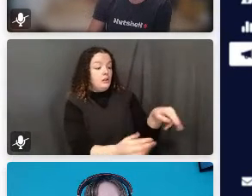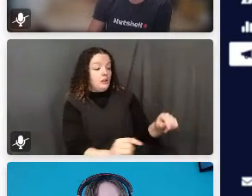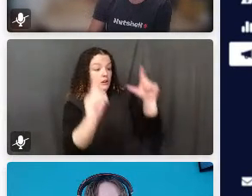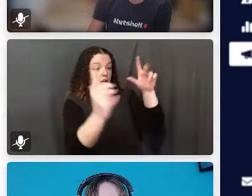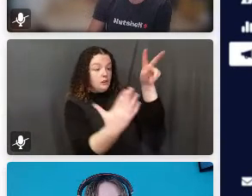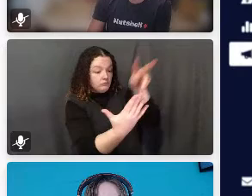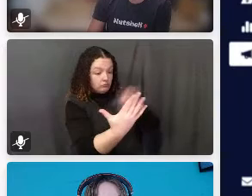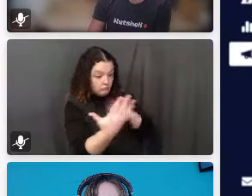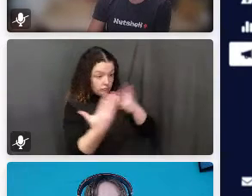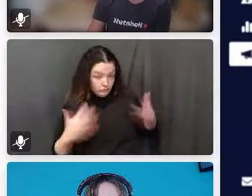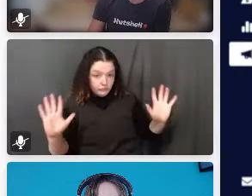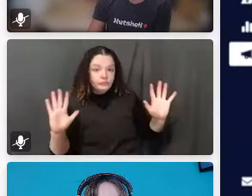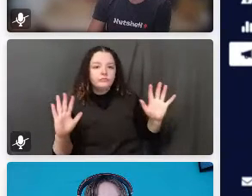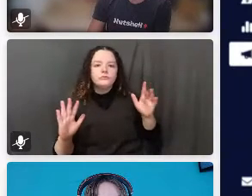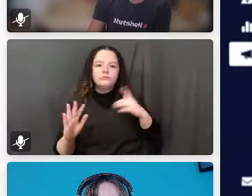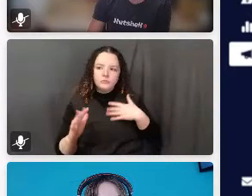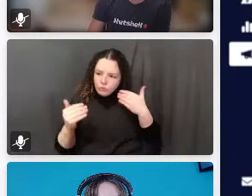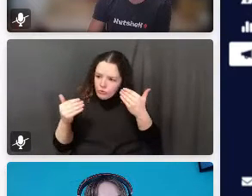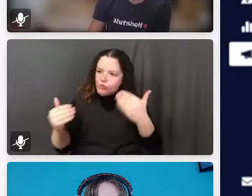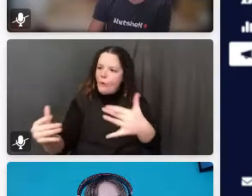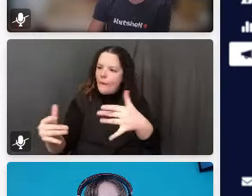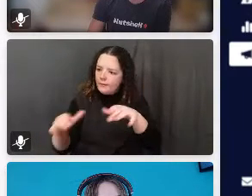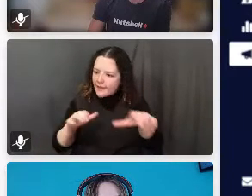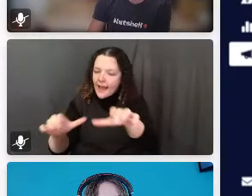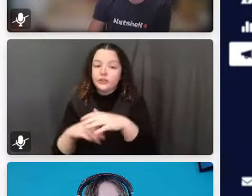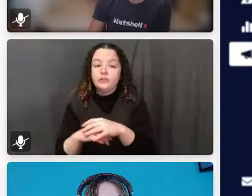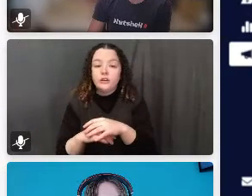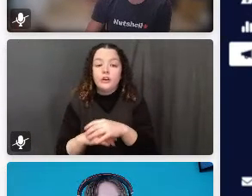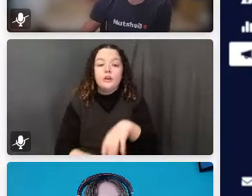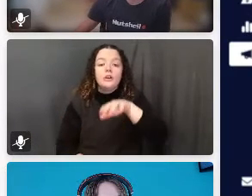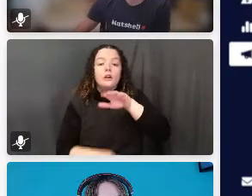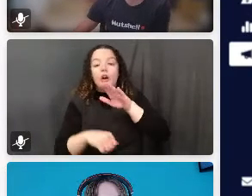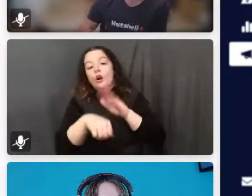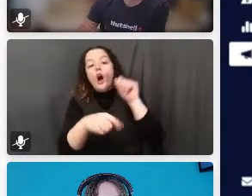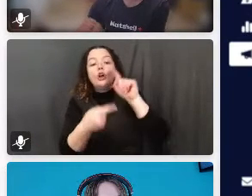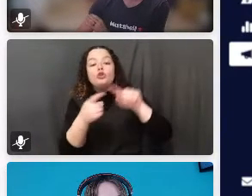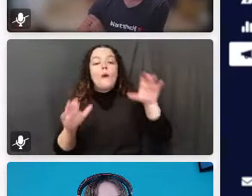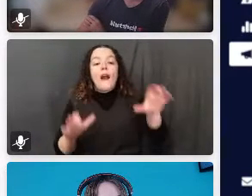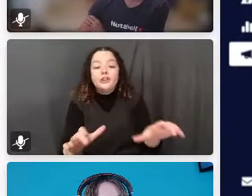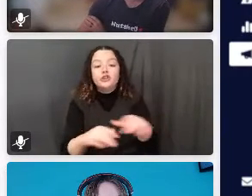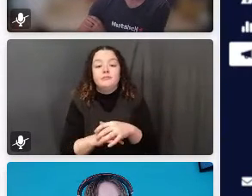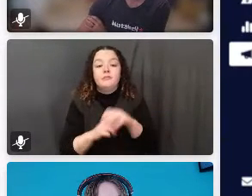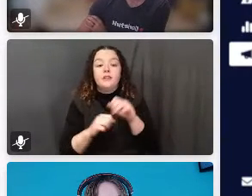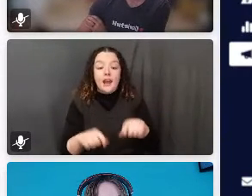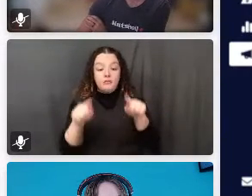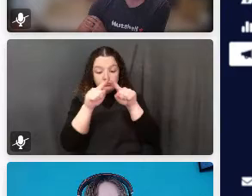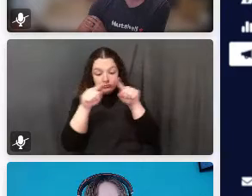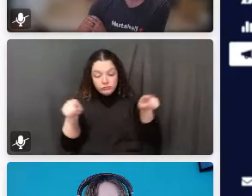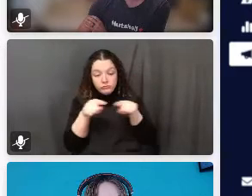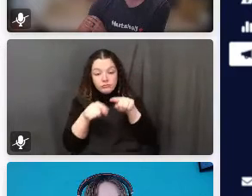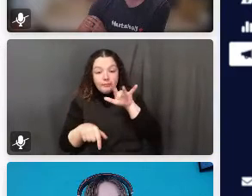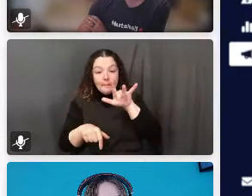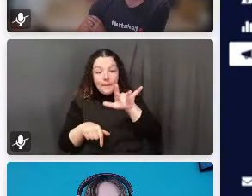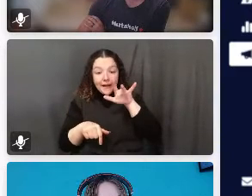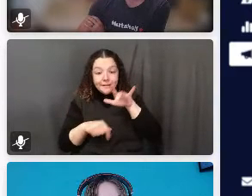want to invite them to take action. So your call to action does just this. It could be in the form of a button, as we see here with the read full